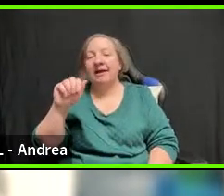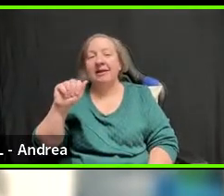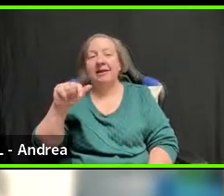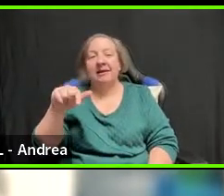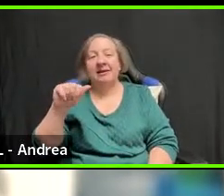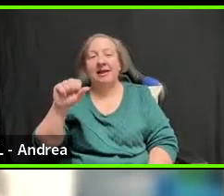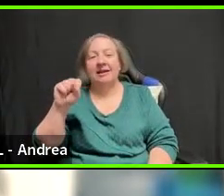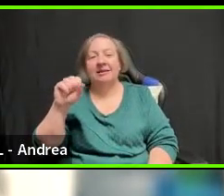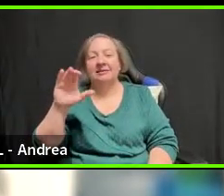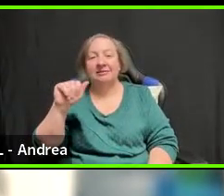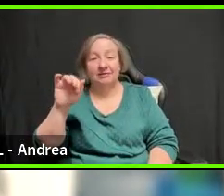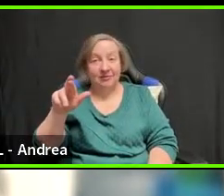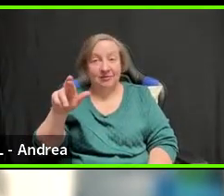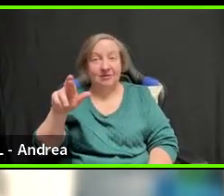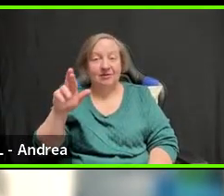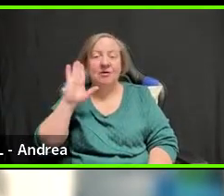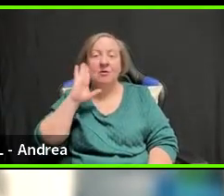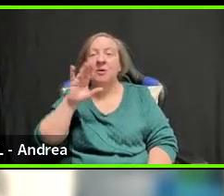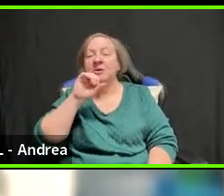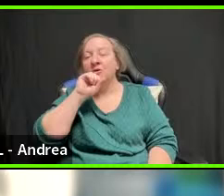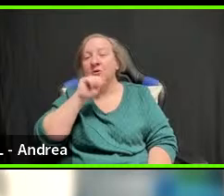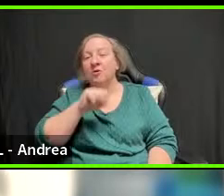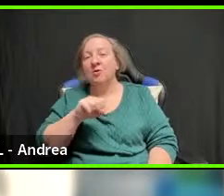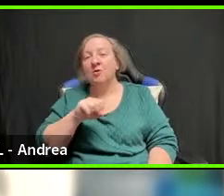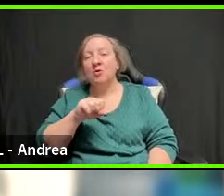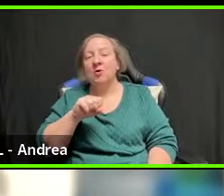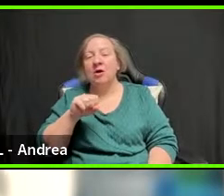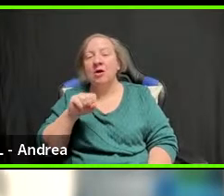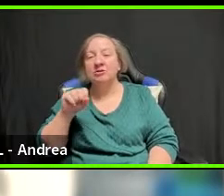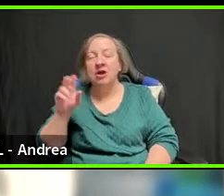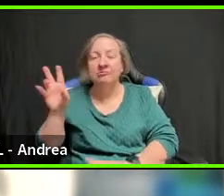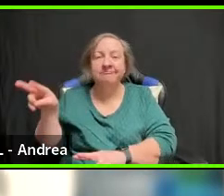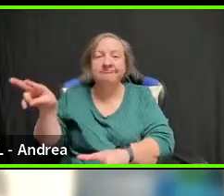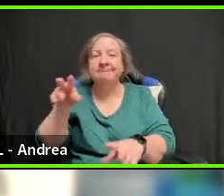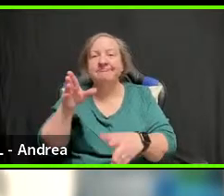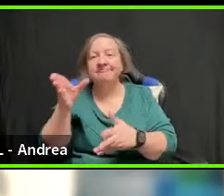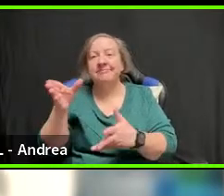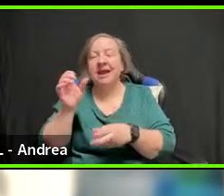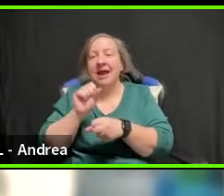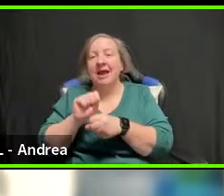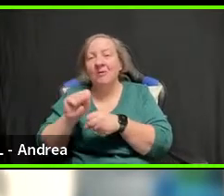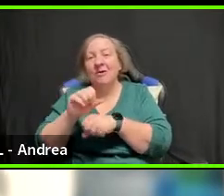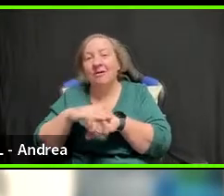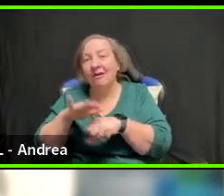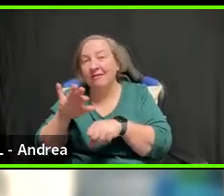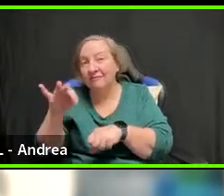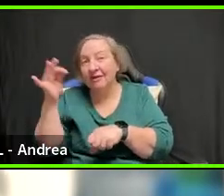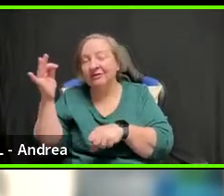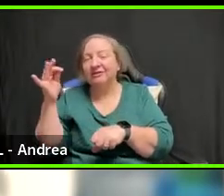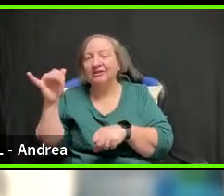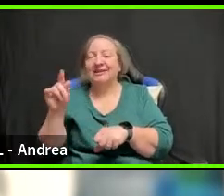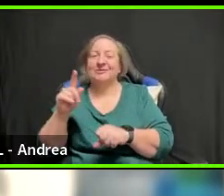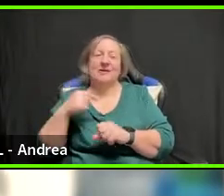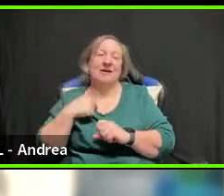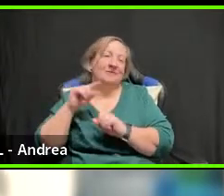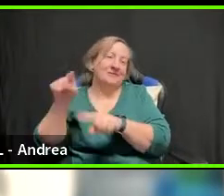cool to see the lemurs there and work on French. So that's where I would